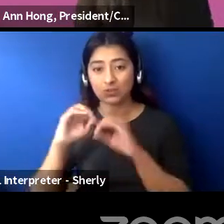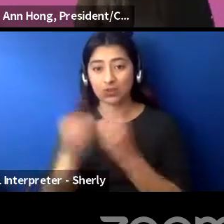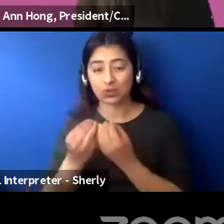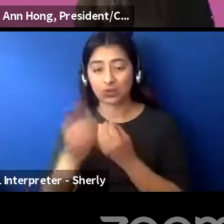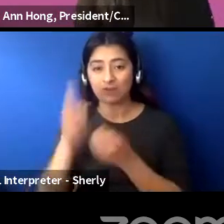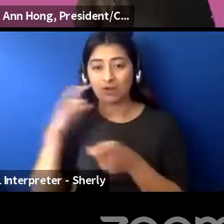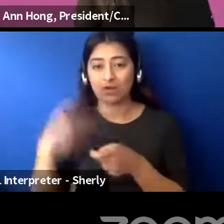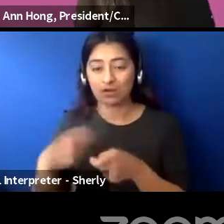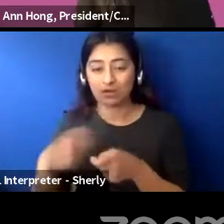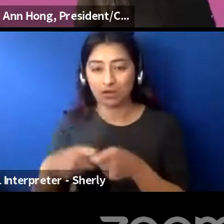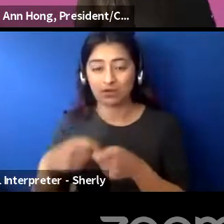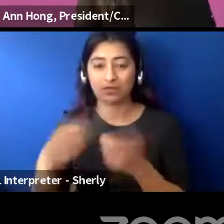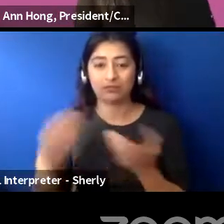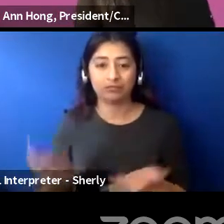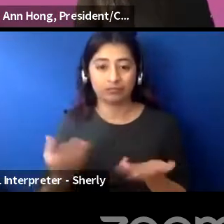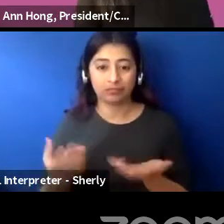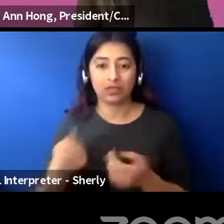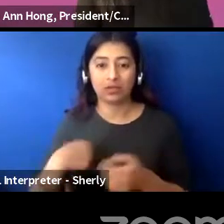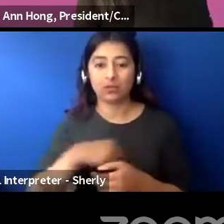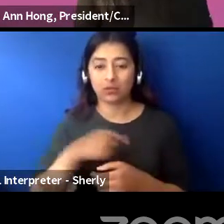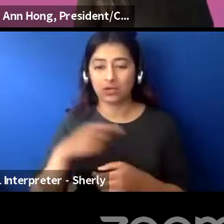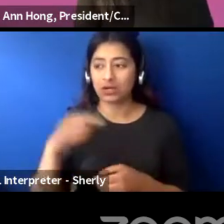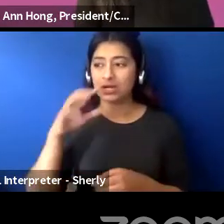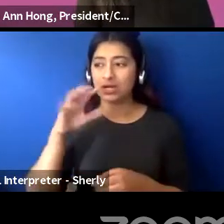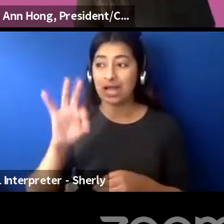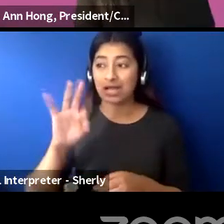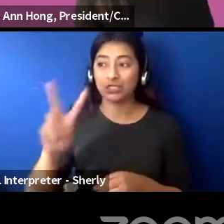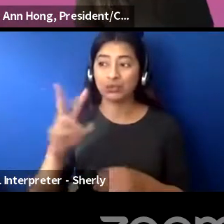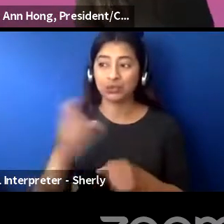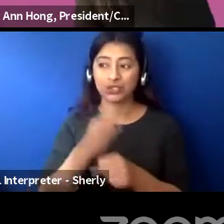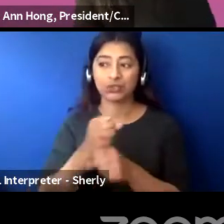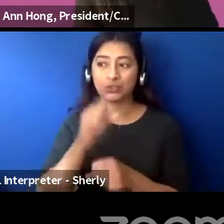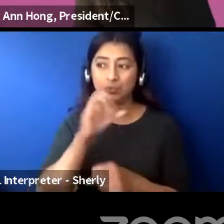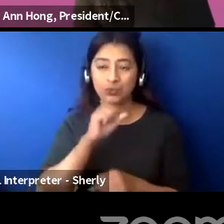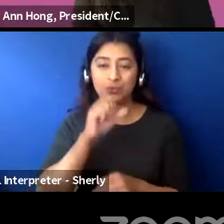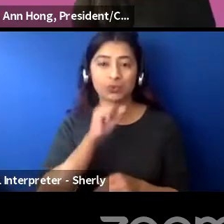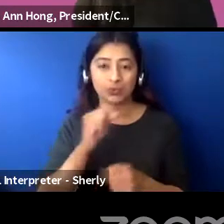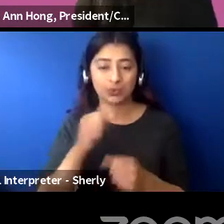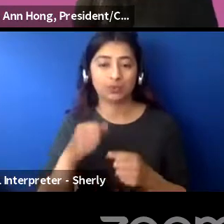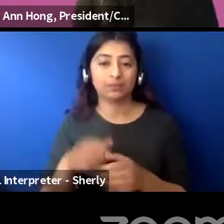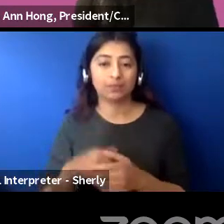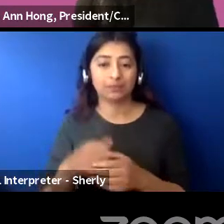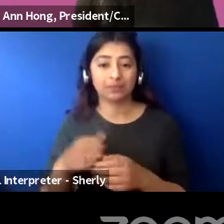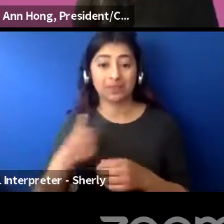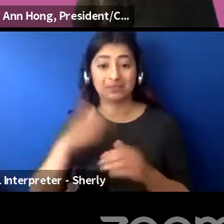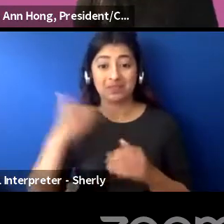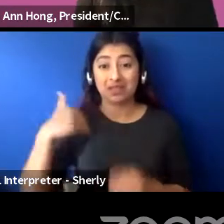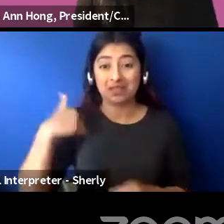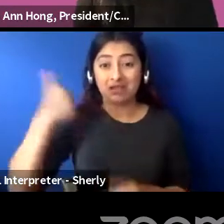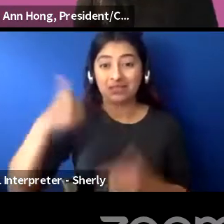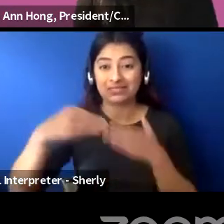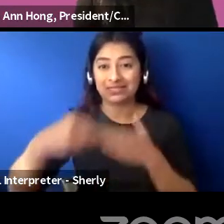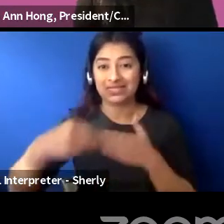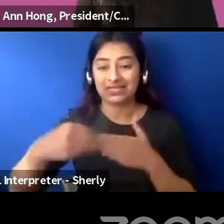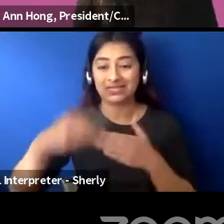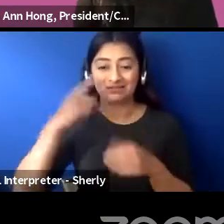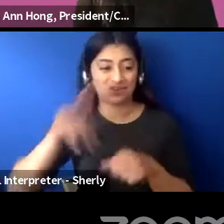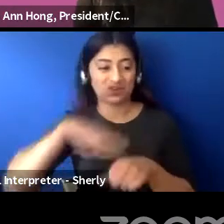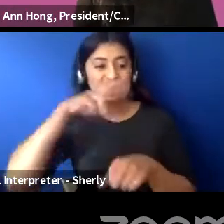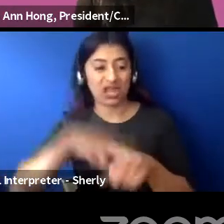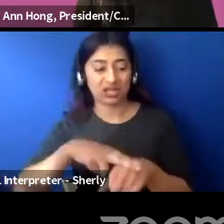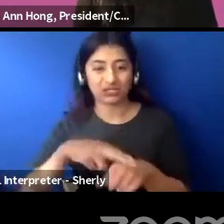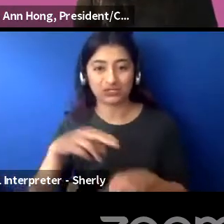young on February 17th of this year. And, as background, I am the youngest leader leading a national